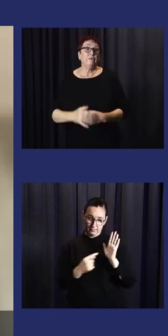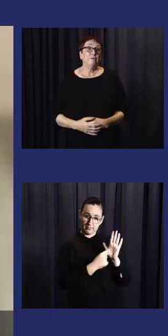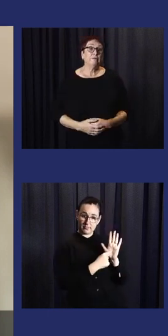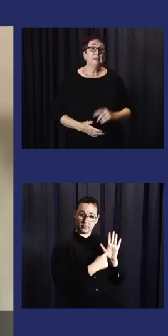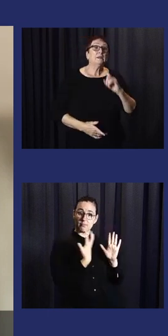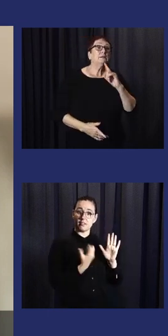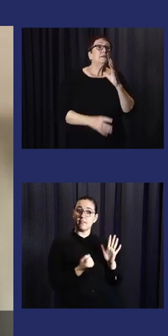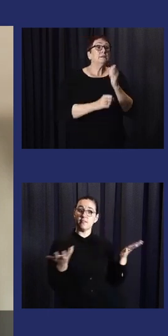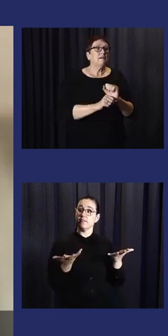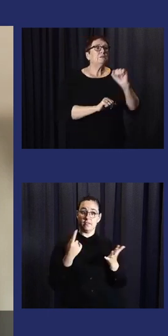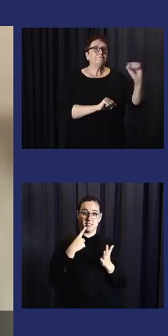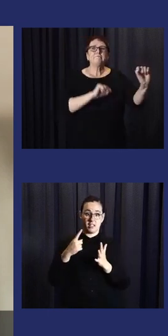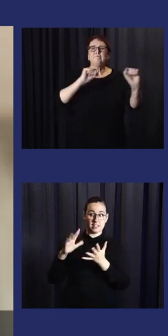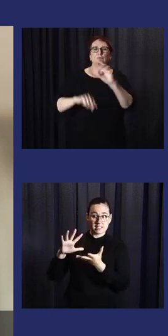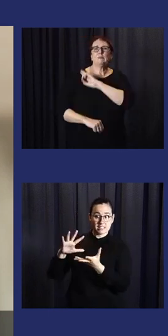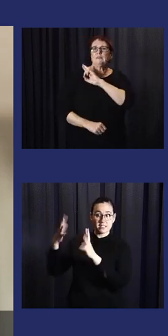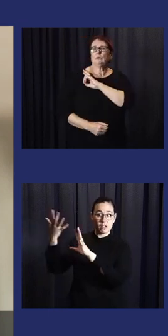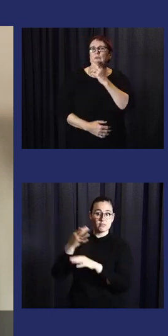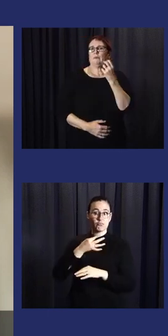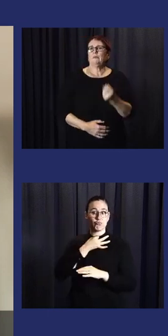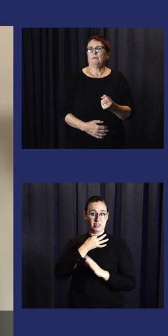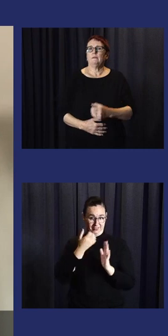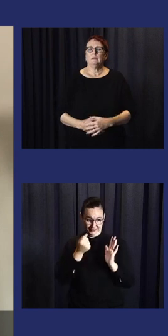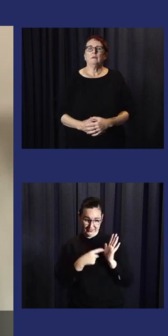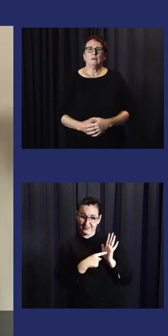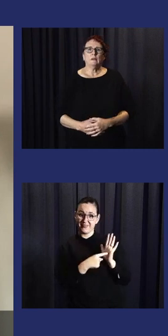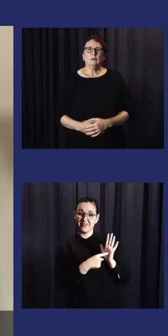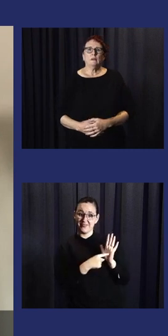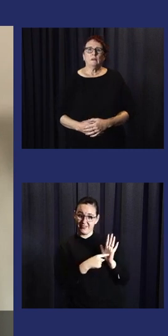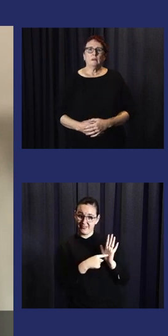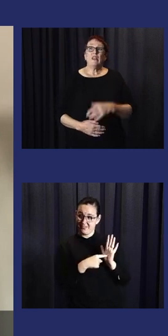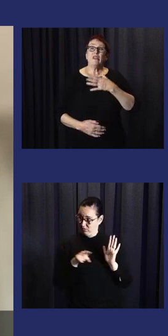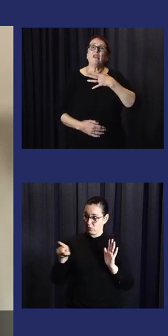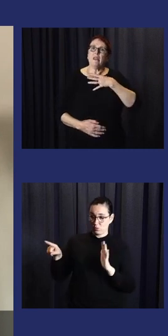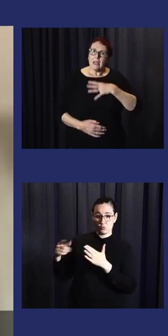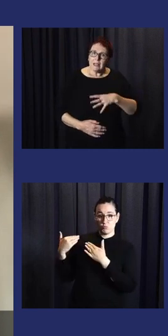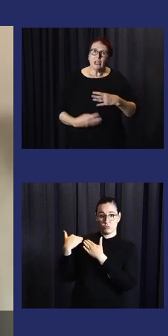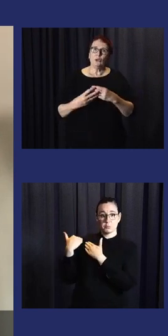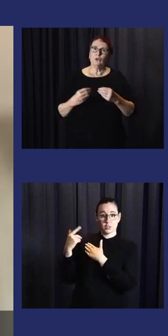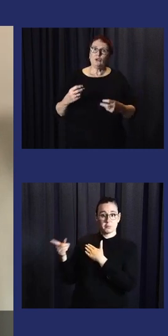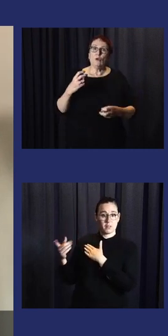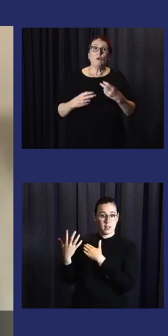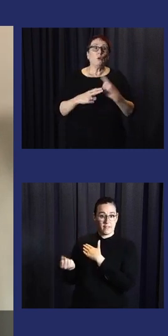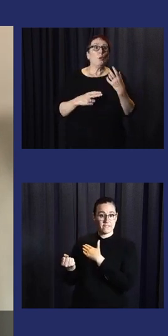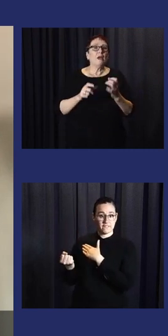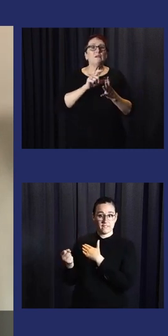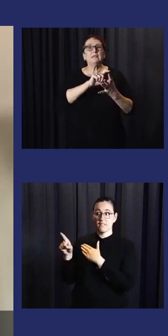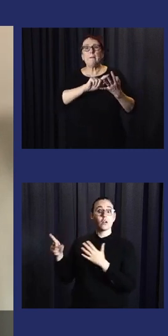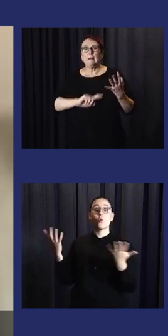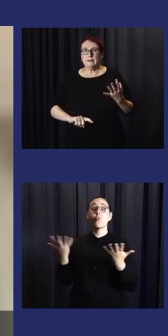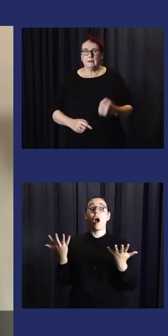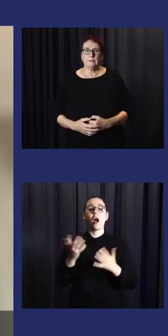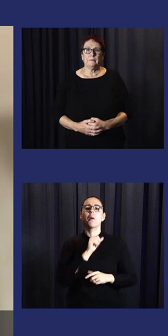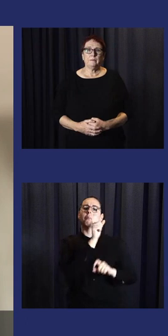on states to address the situations of risk and emergency for people with disabilities and to ensure